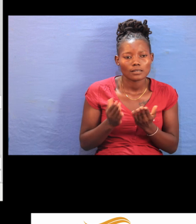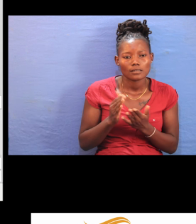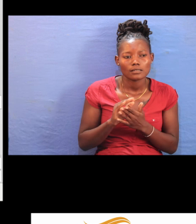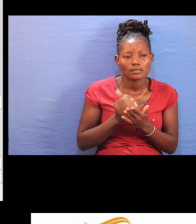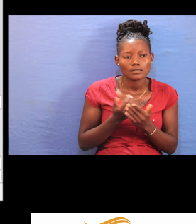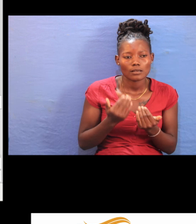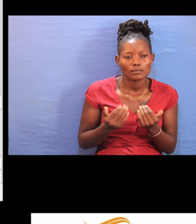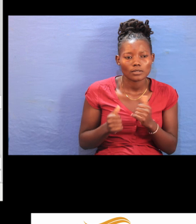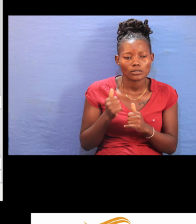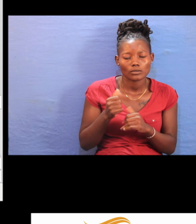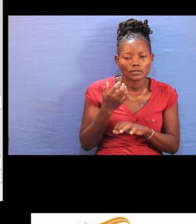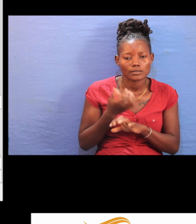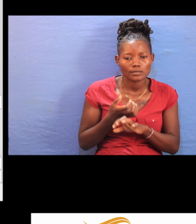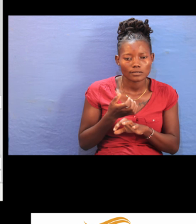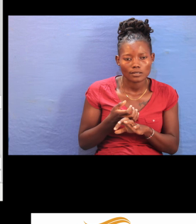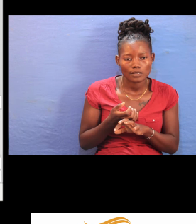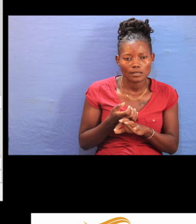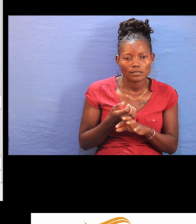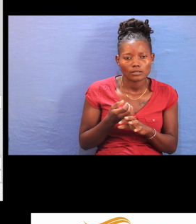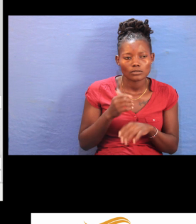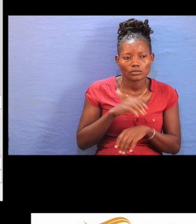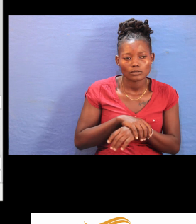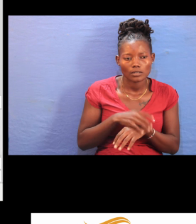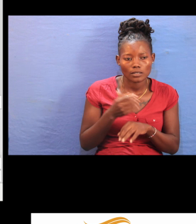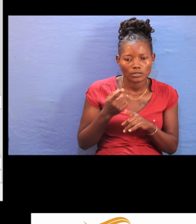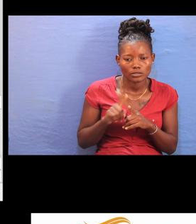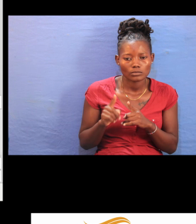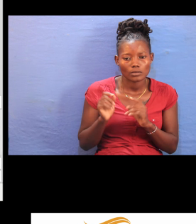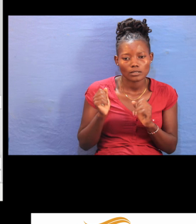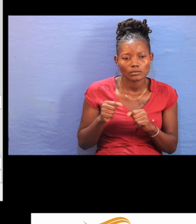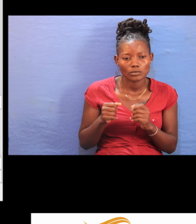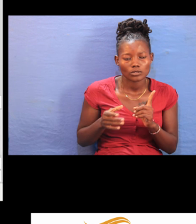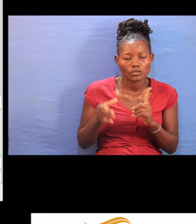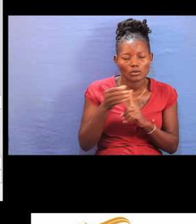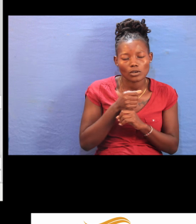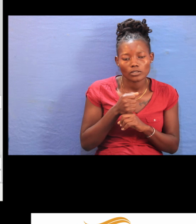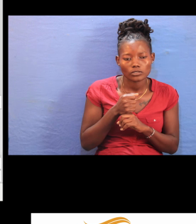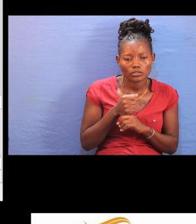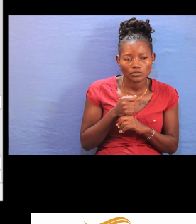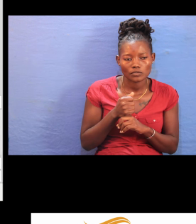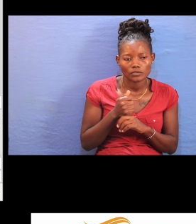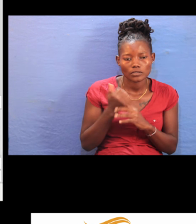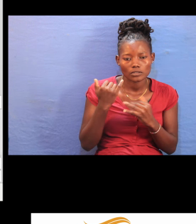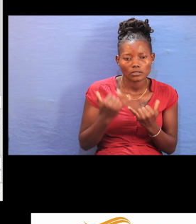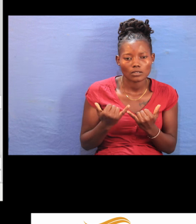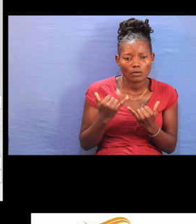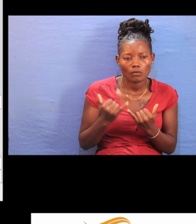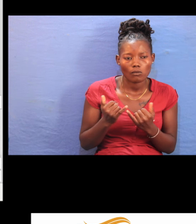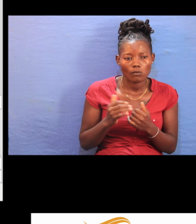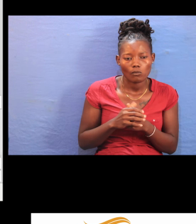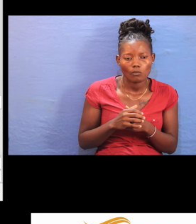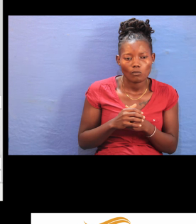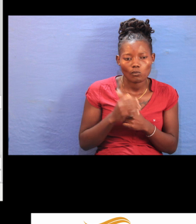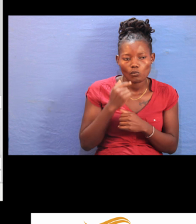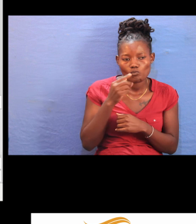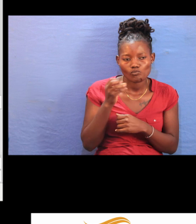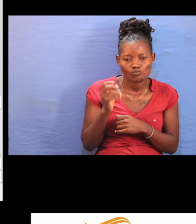that's difficult, hard to get, but they can be achieved. So, we may say,